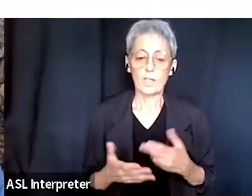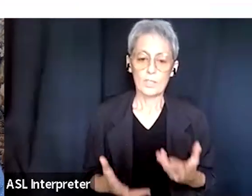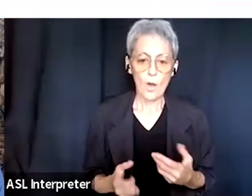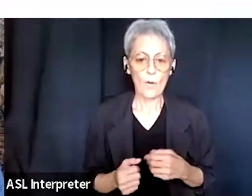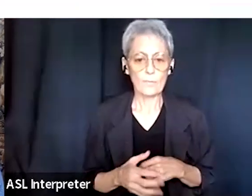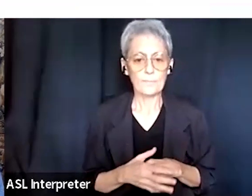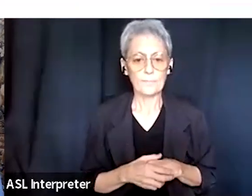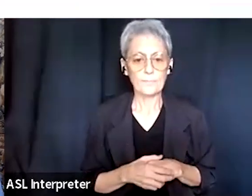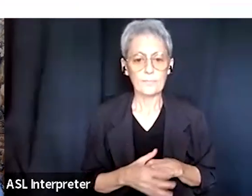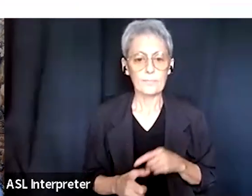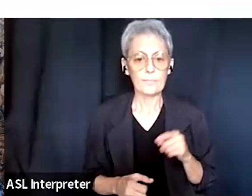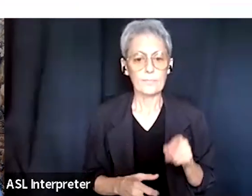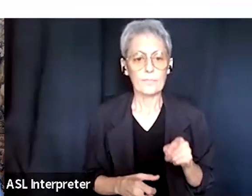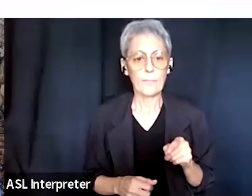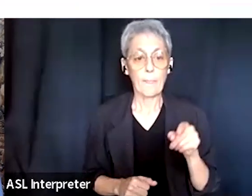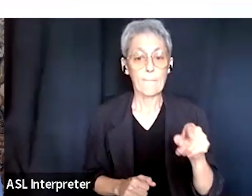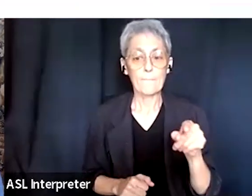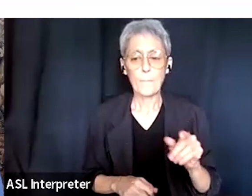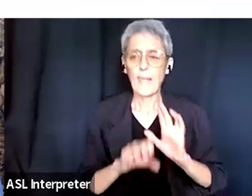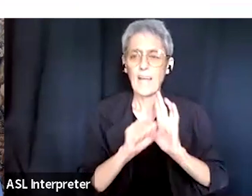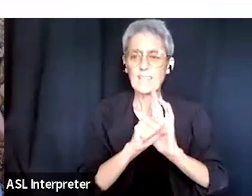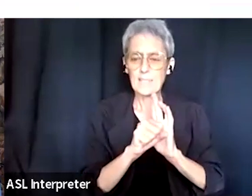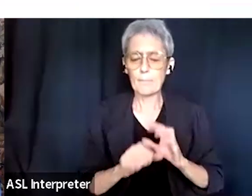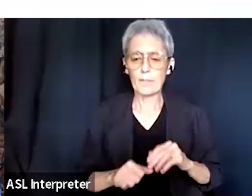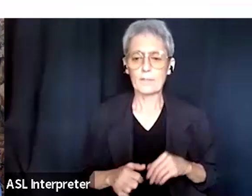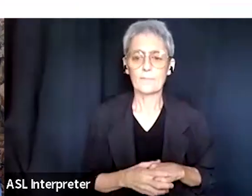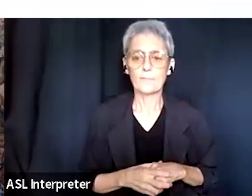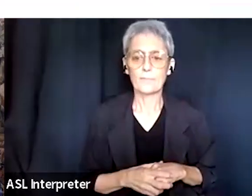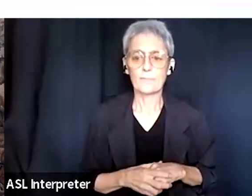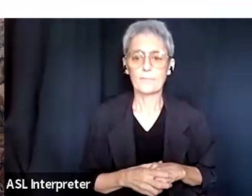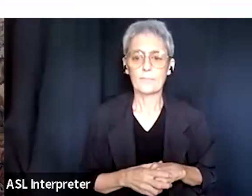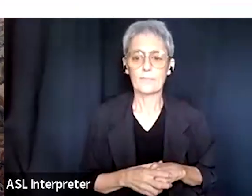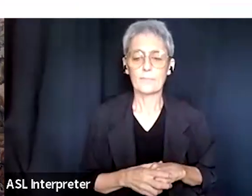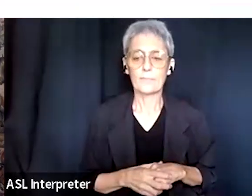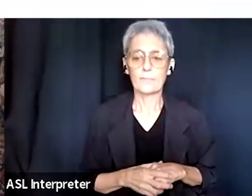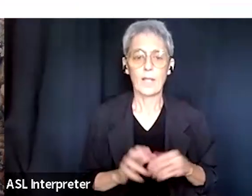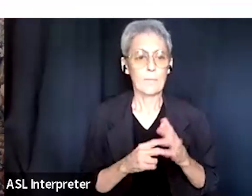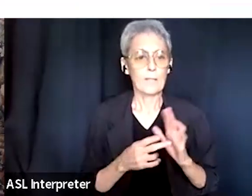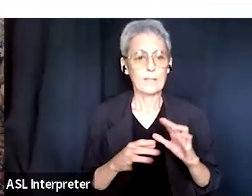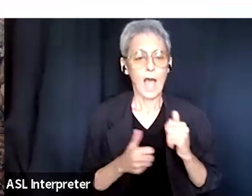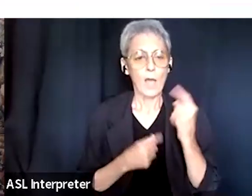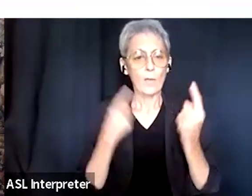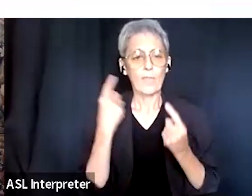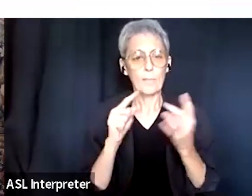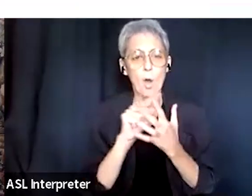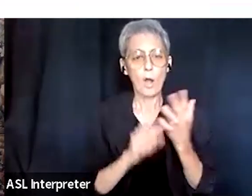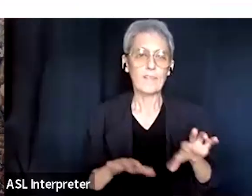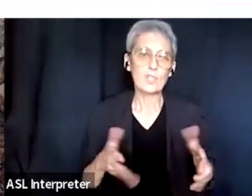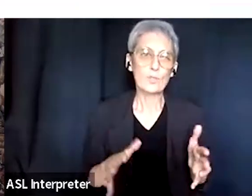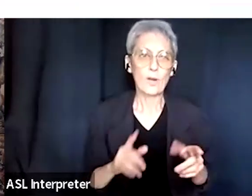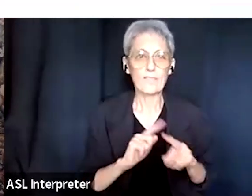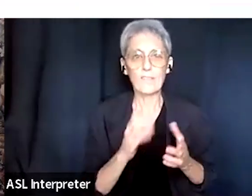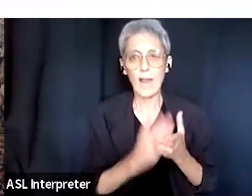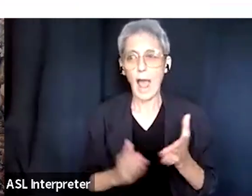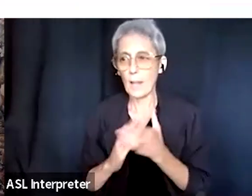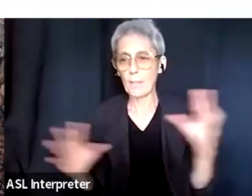this symbolically says that the way to think about all of these sort of elements together